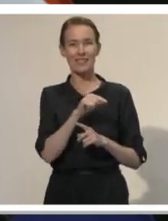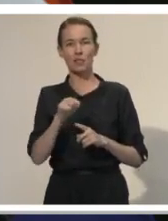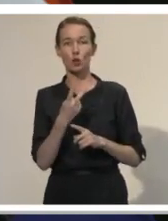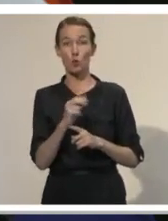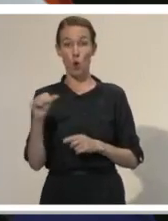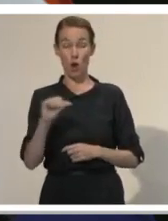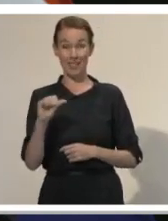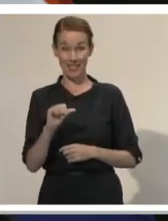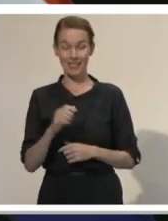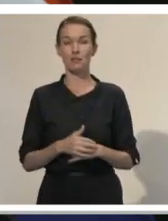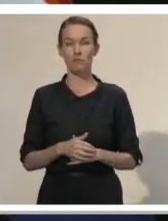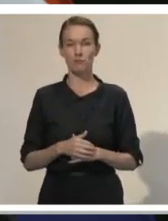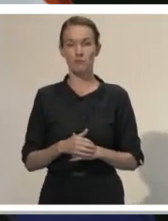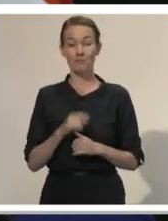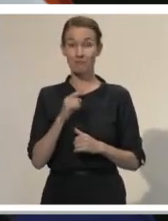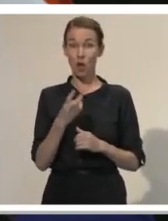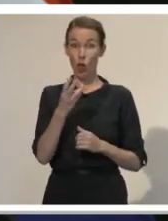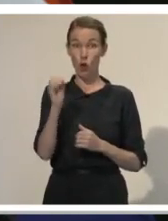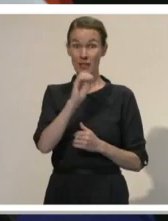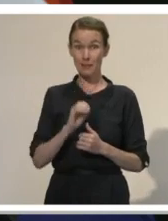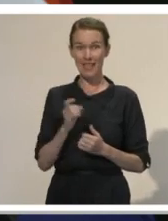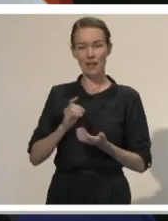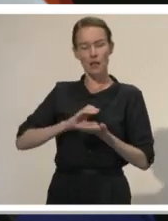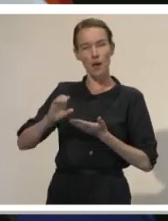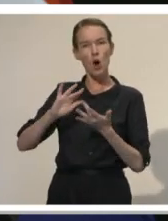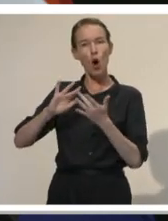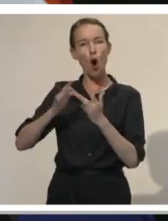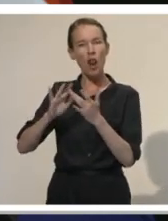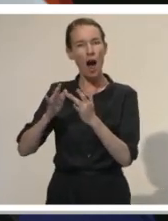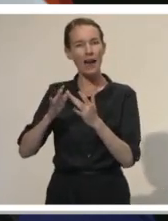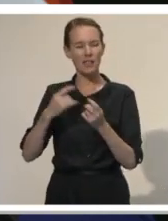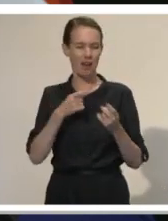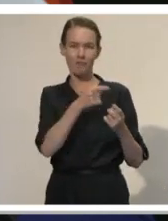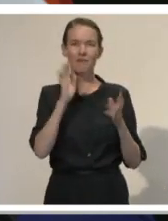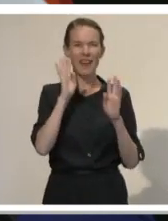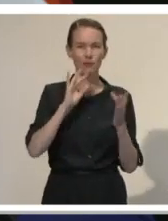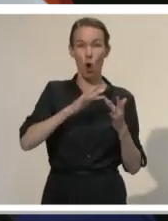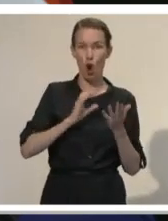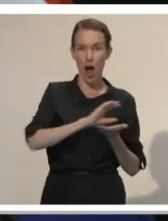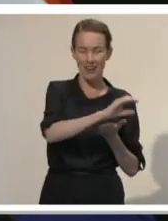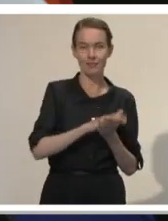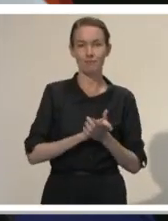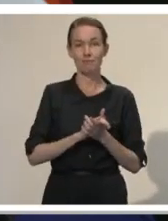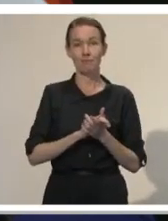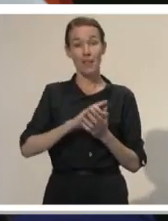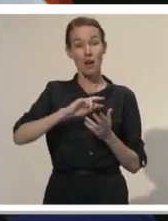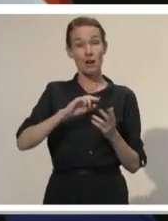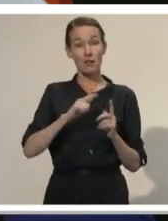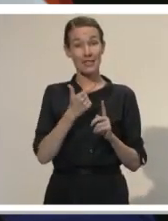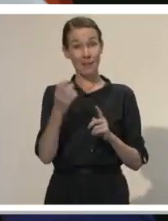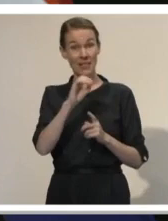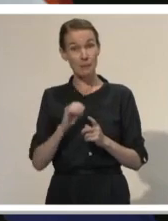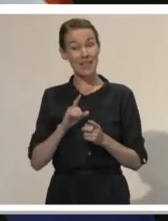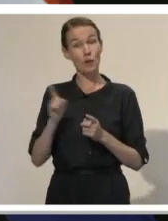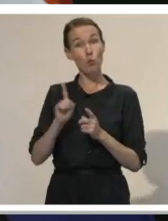And about 30% of that was to online platforms. The rest of it was television, radio,